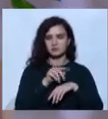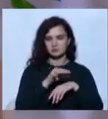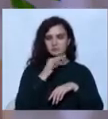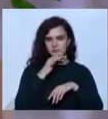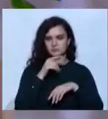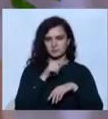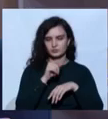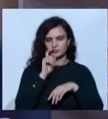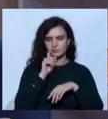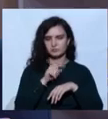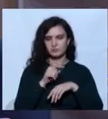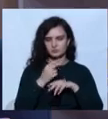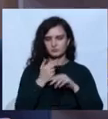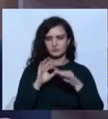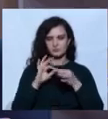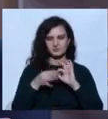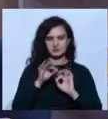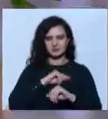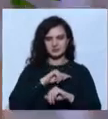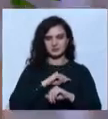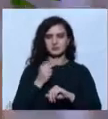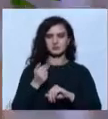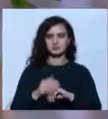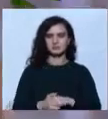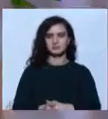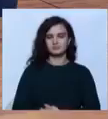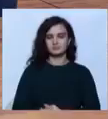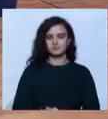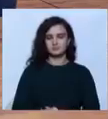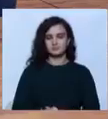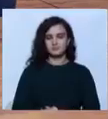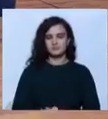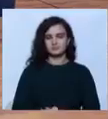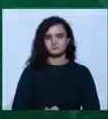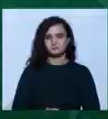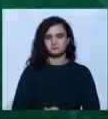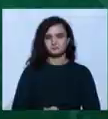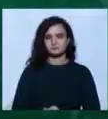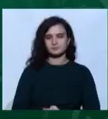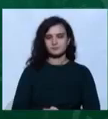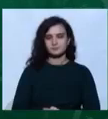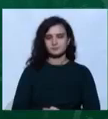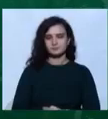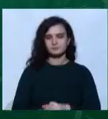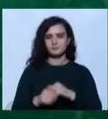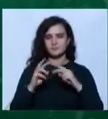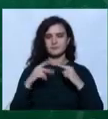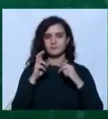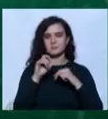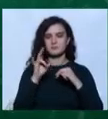boy. What a complex character he is. Very interesting one. Now that brings us to Ben